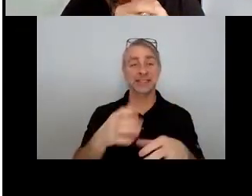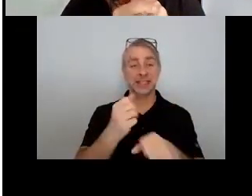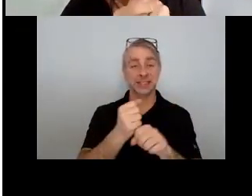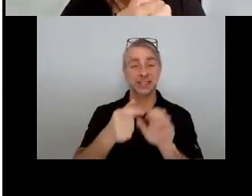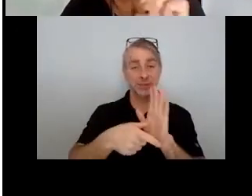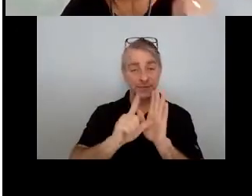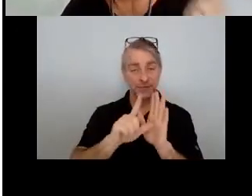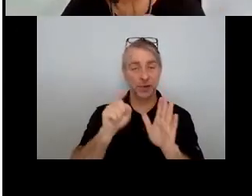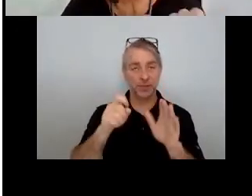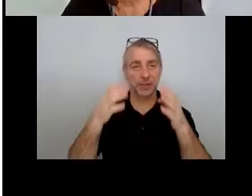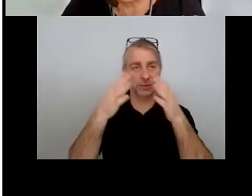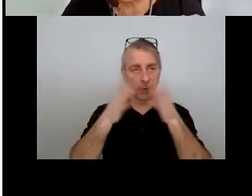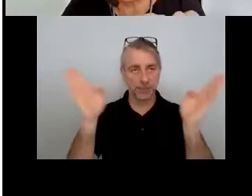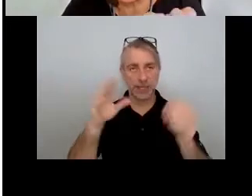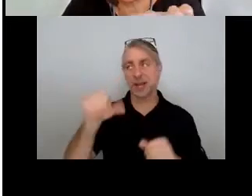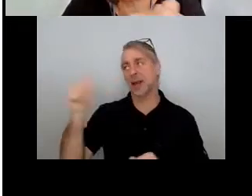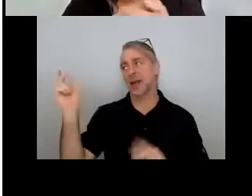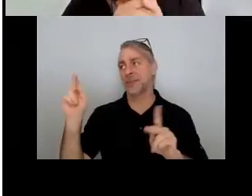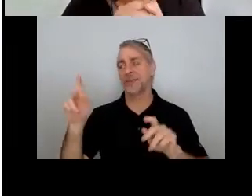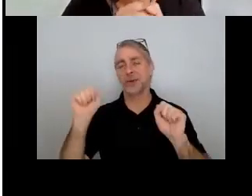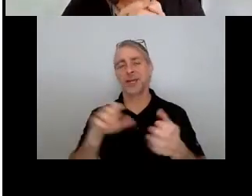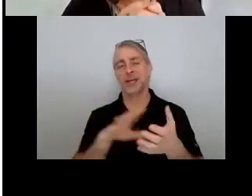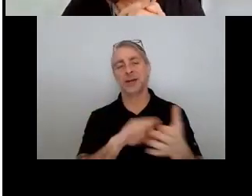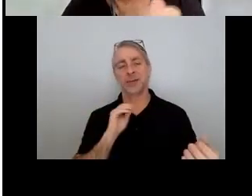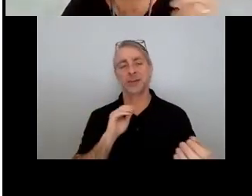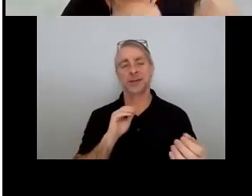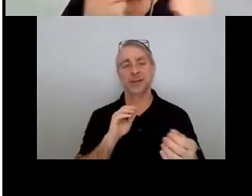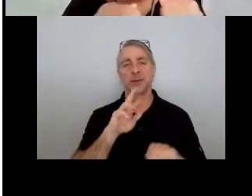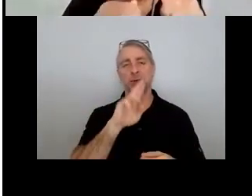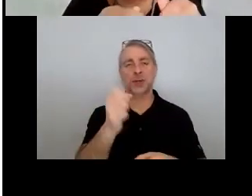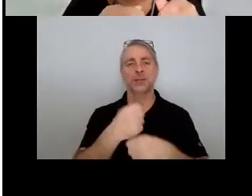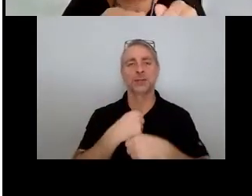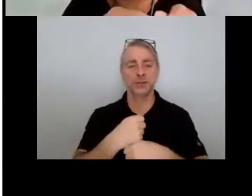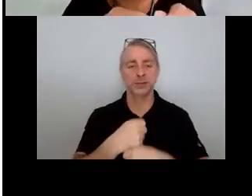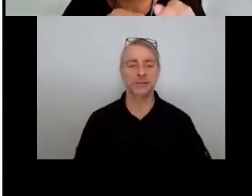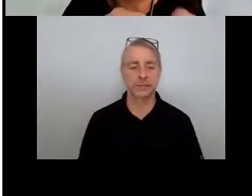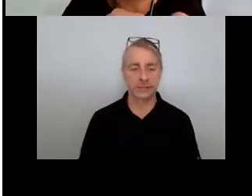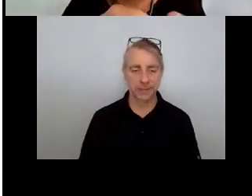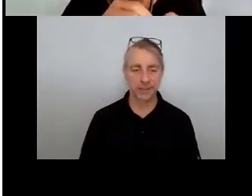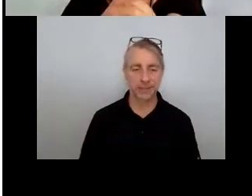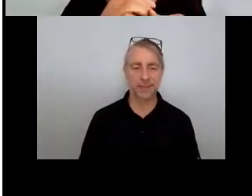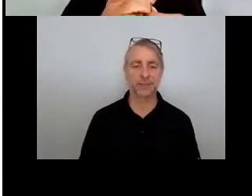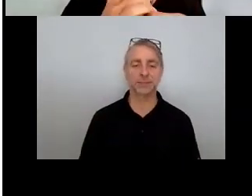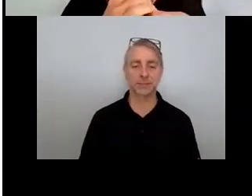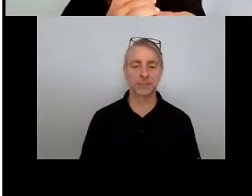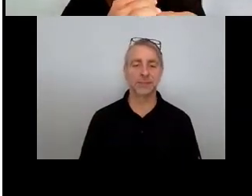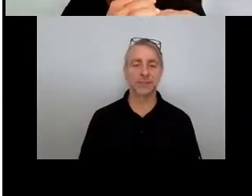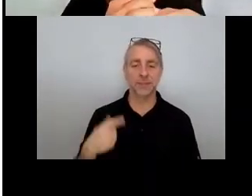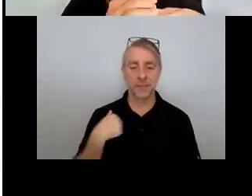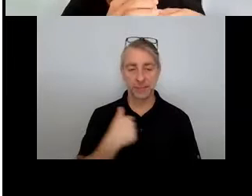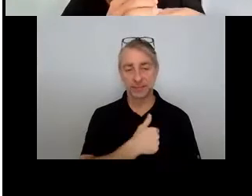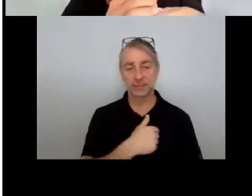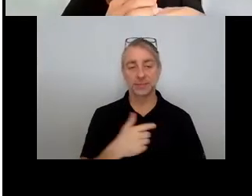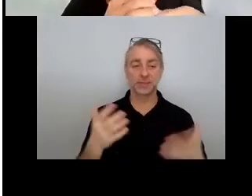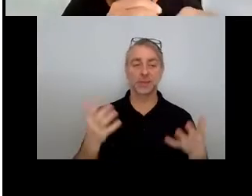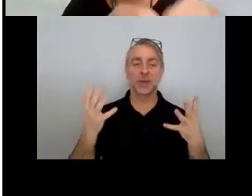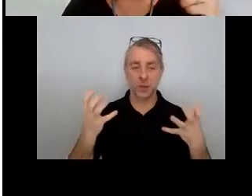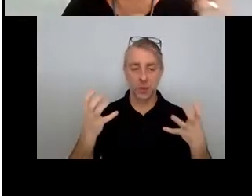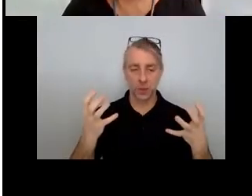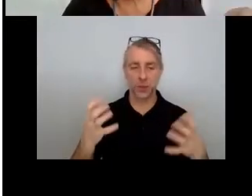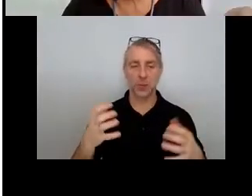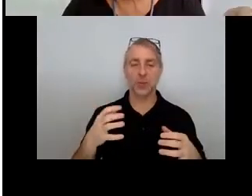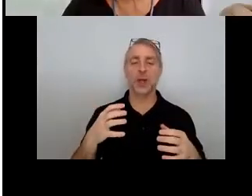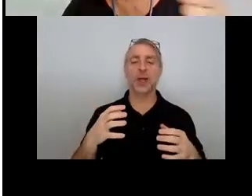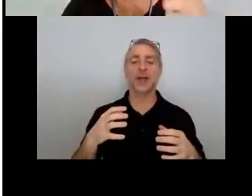reproducible. If they're a tool to synthesize studies and we want to use the results of a systematic review and meta-analysis to